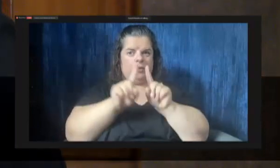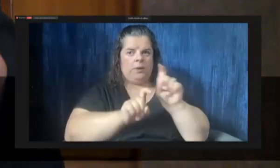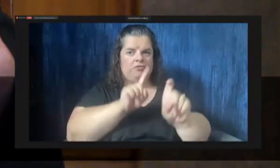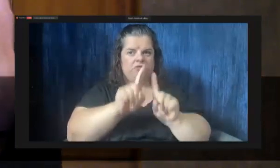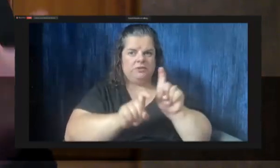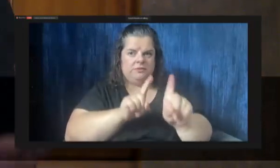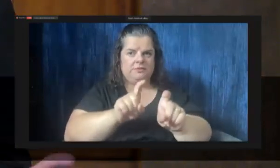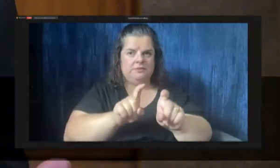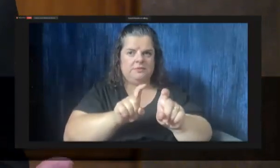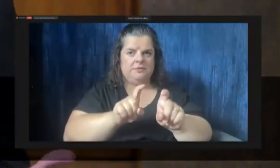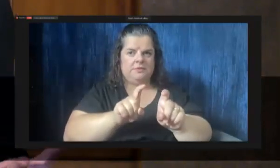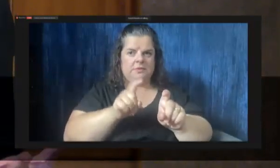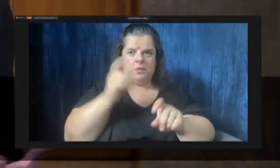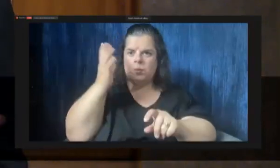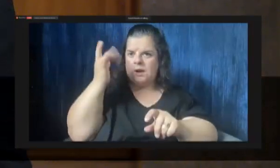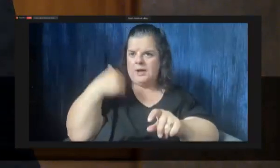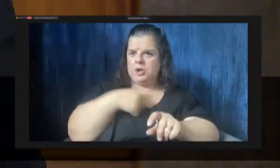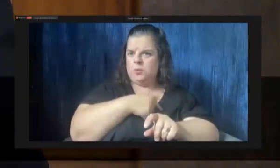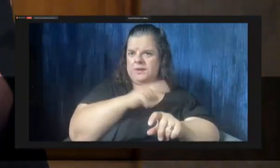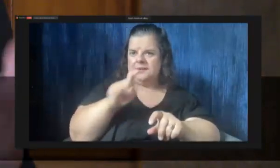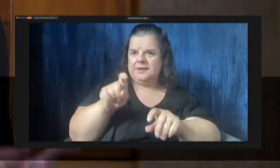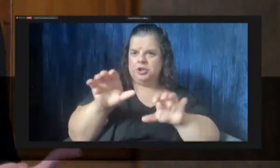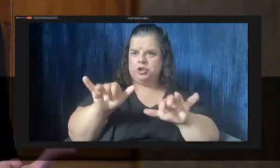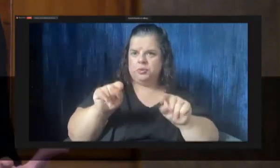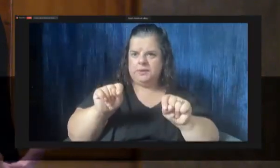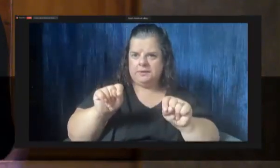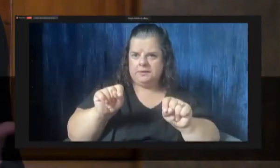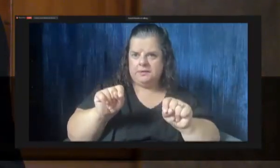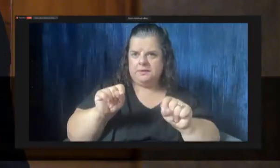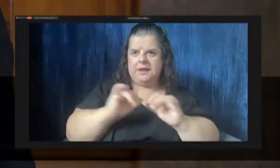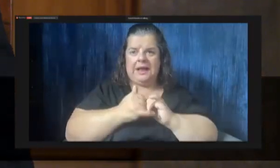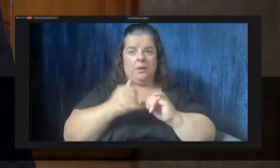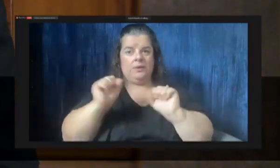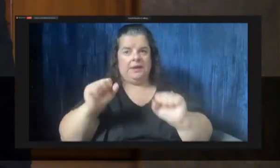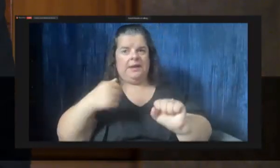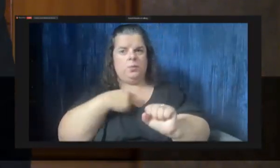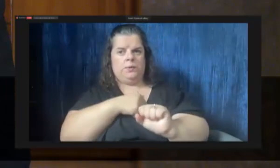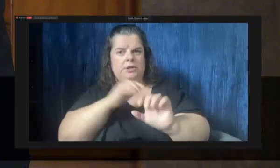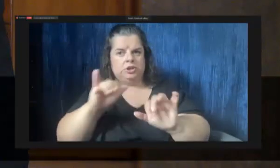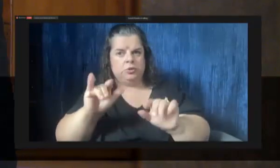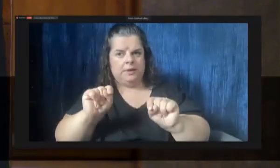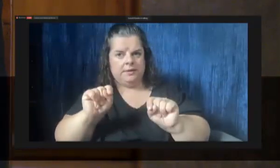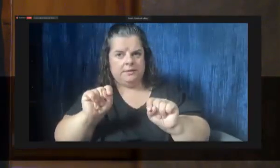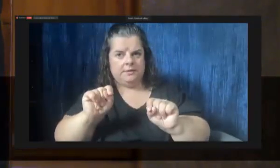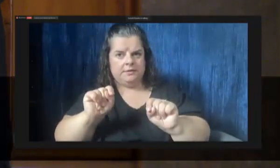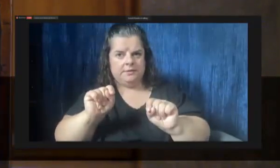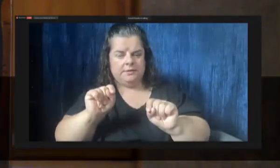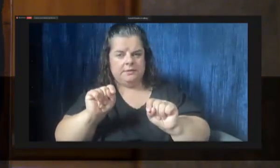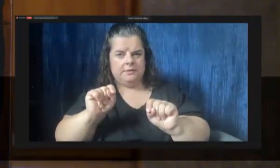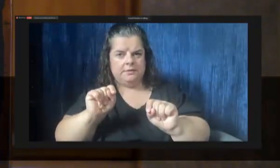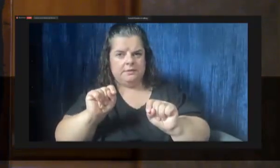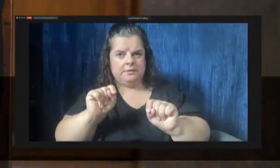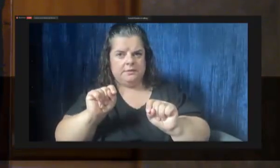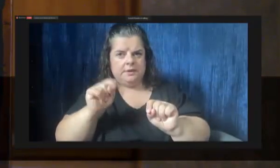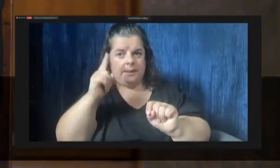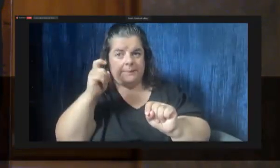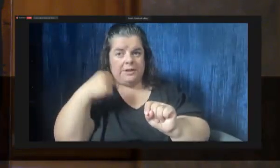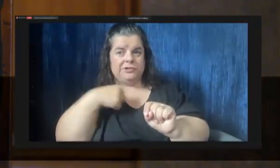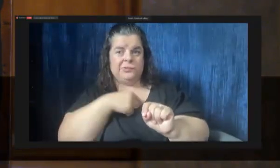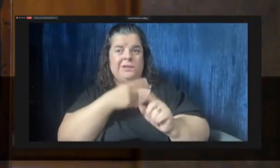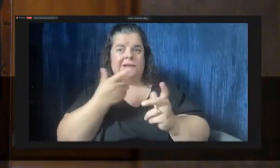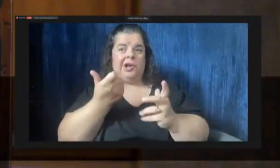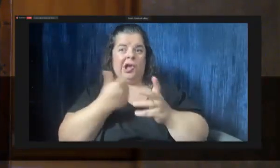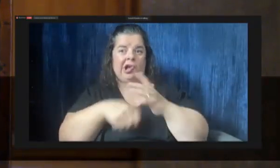about why do we need to do this? How are we going to do this? And so because we are under the